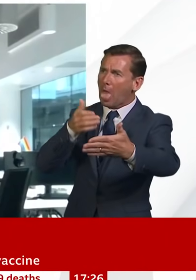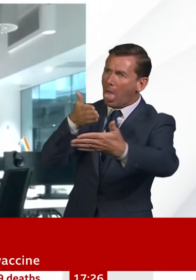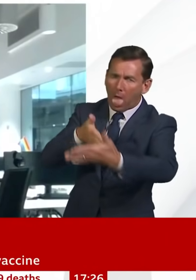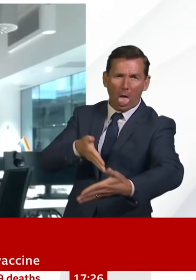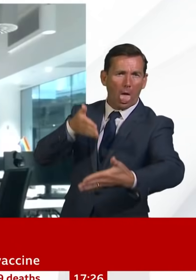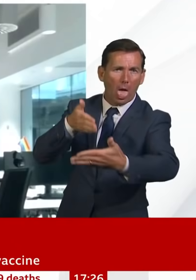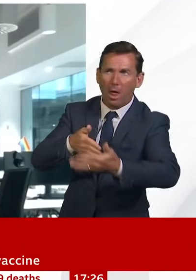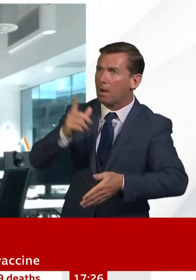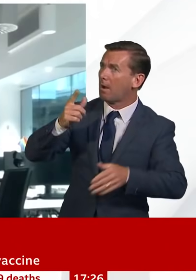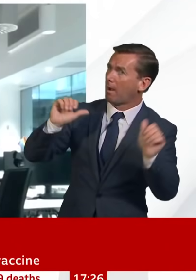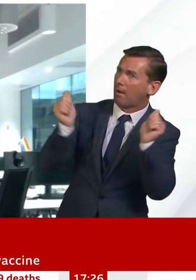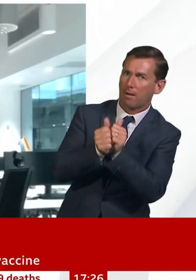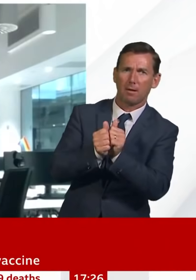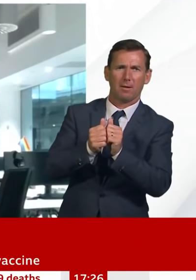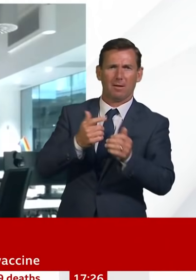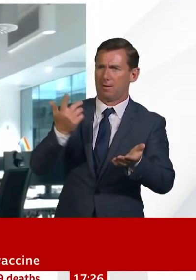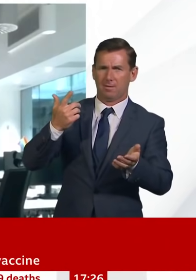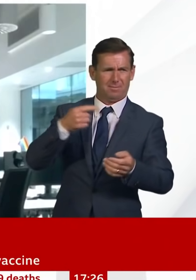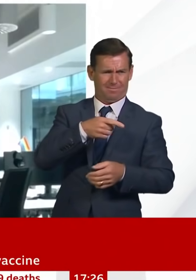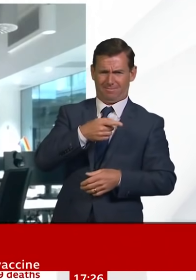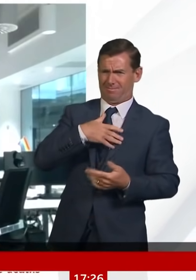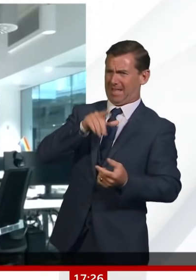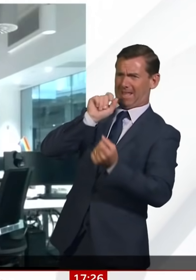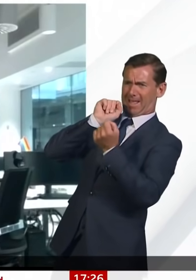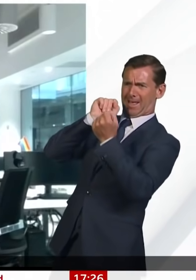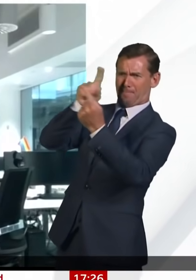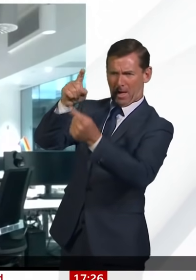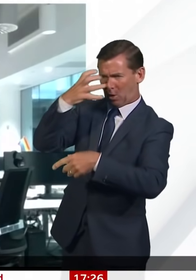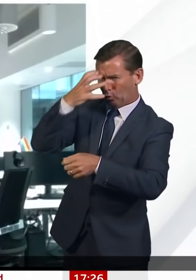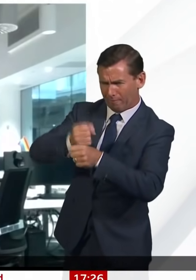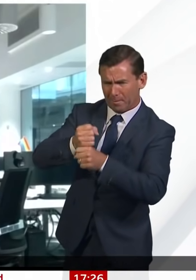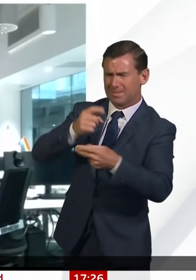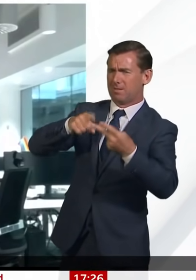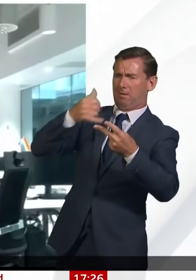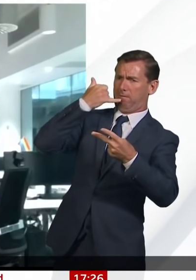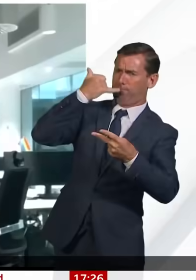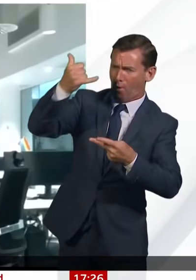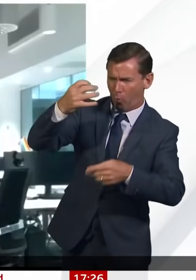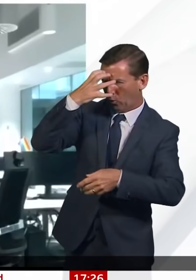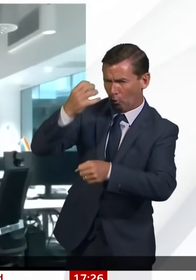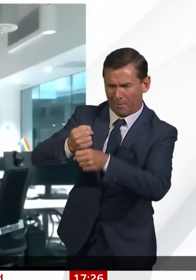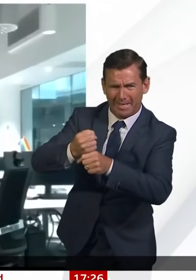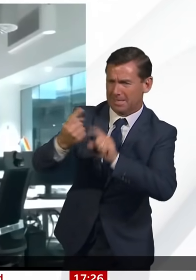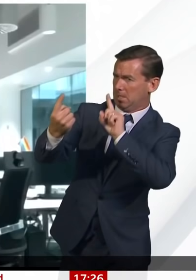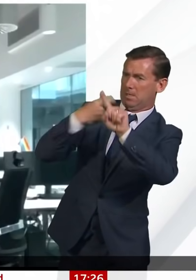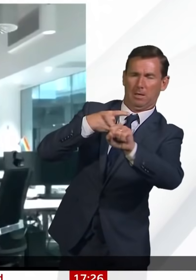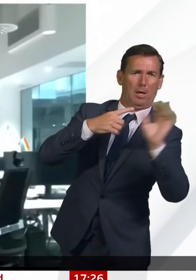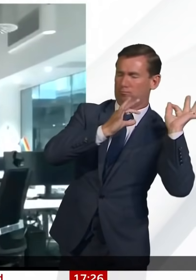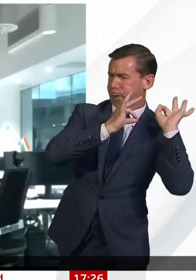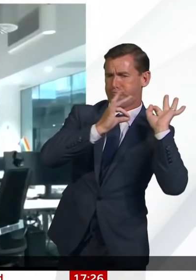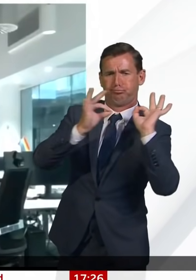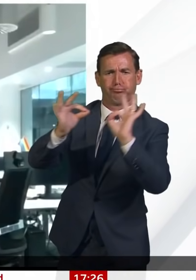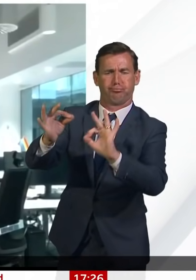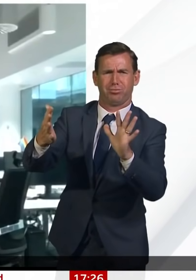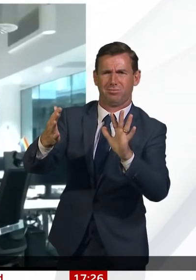the procurement system. So they will send an email, they will make a telephone call, they don't hear back, then they'll be asked questions they've